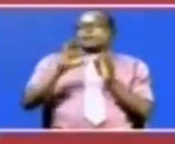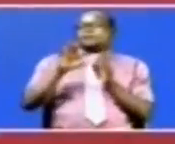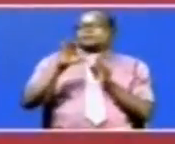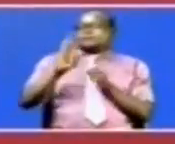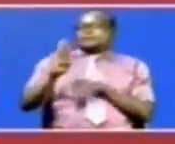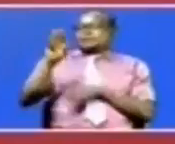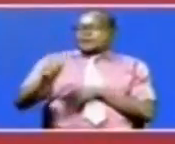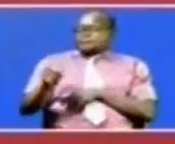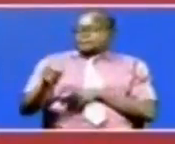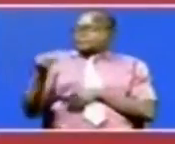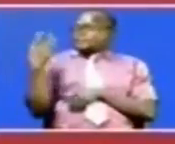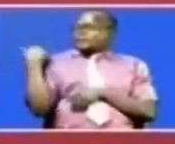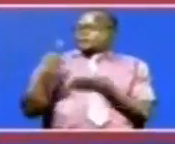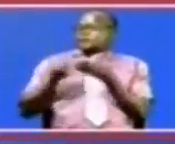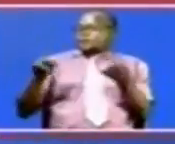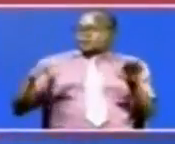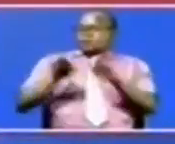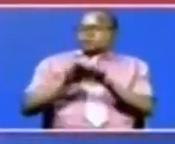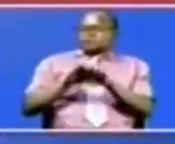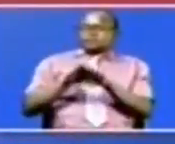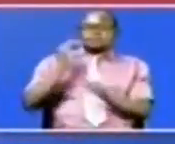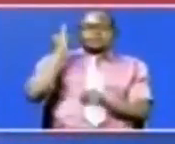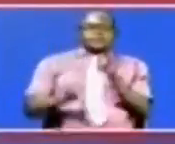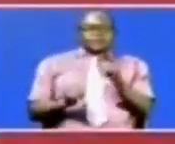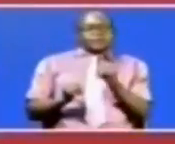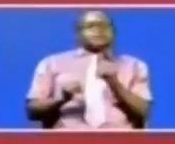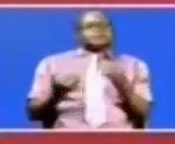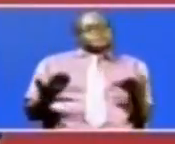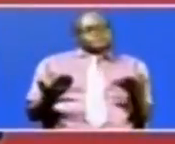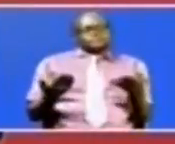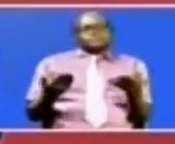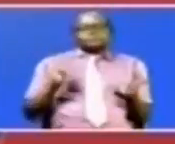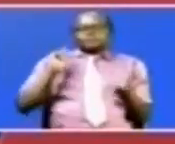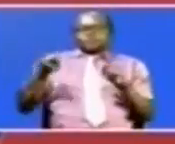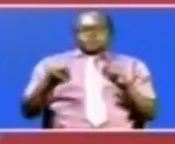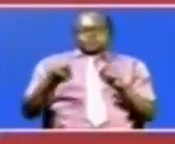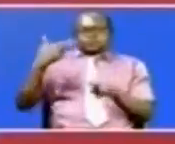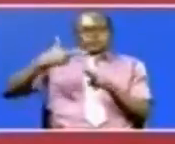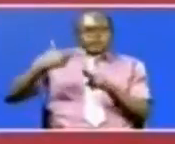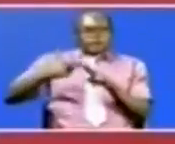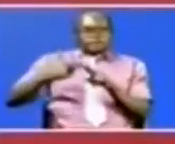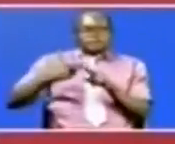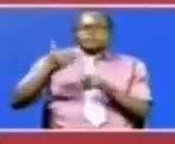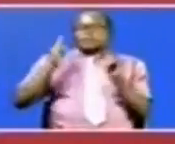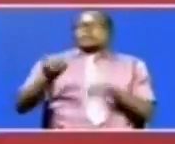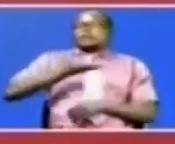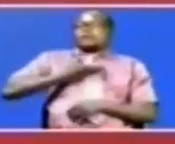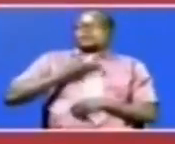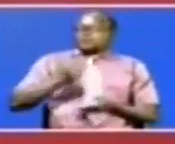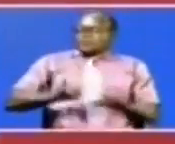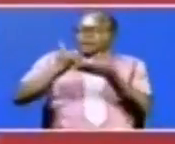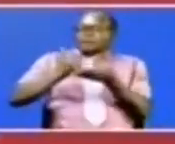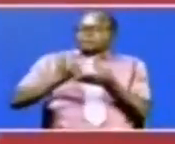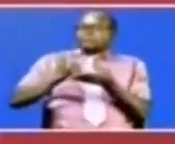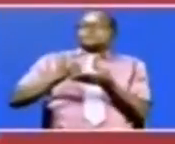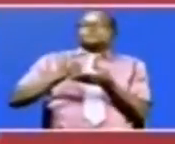bank last week was temporarily closed as it finalized what it termed as rebranding. Will the new ownership help shrug off the bank's